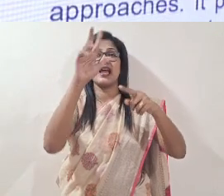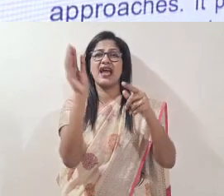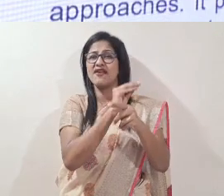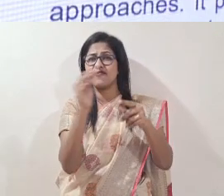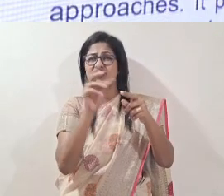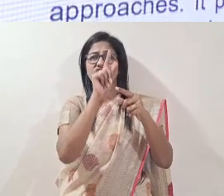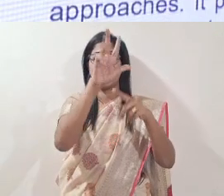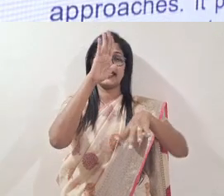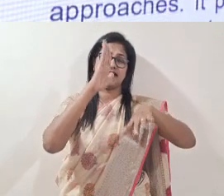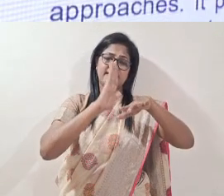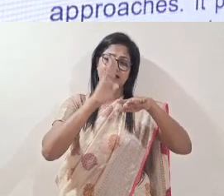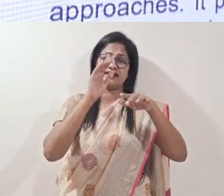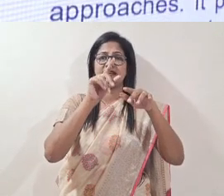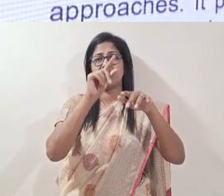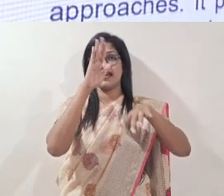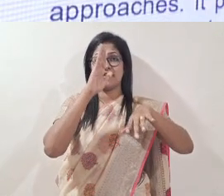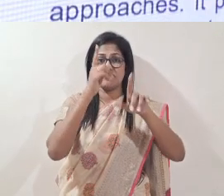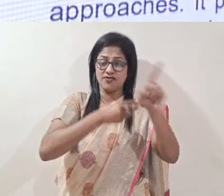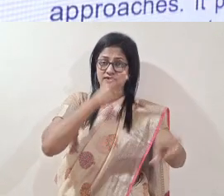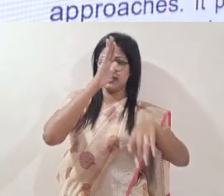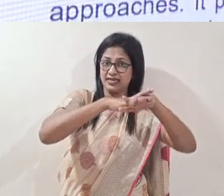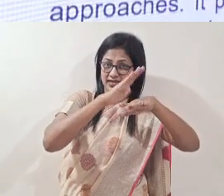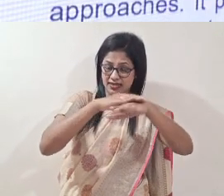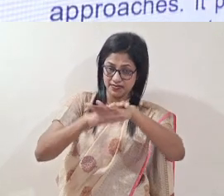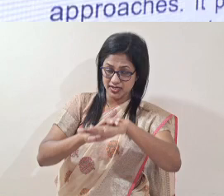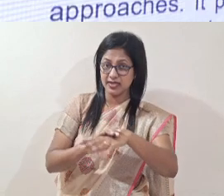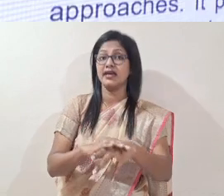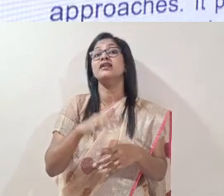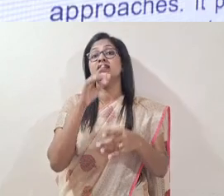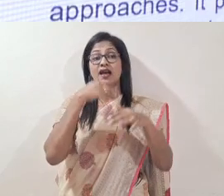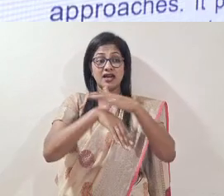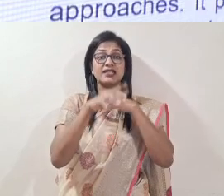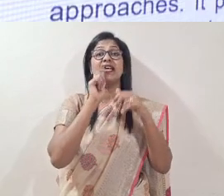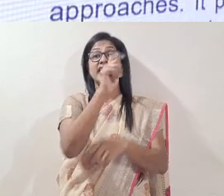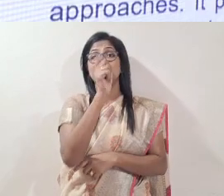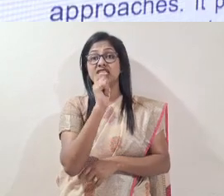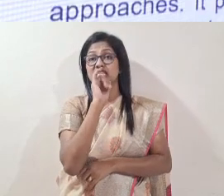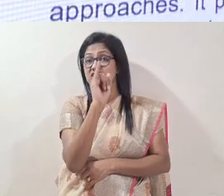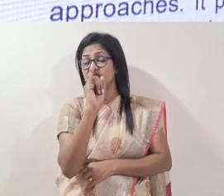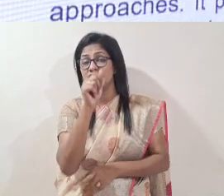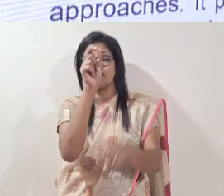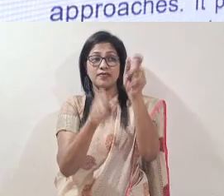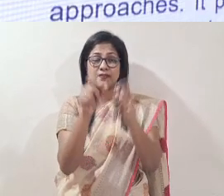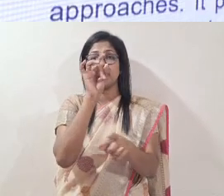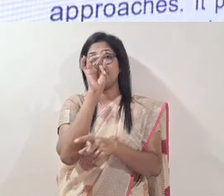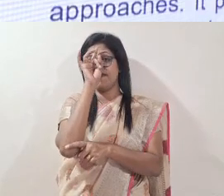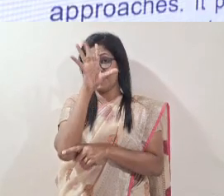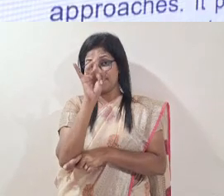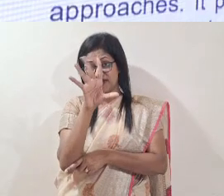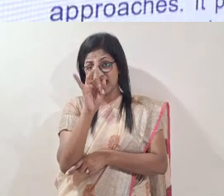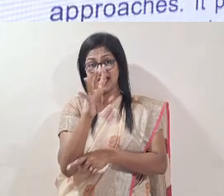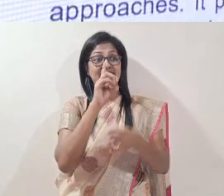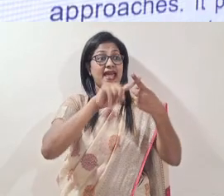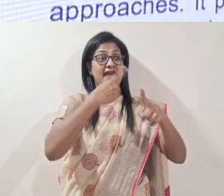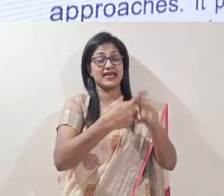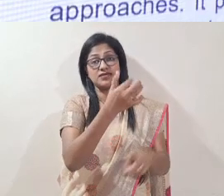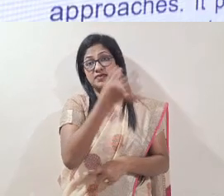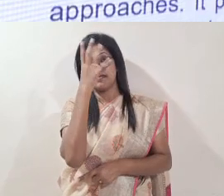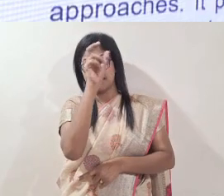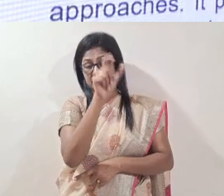experience was the number. 15 experts we interviewed, we have their transcripts, and there